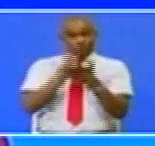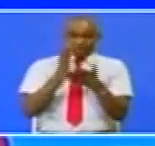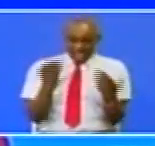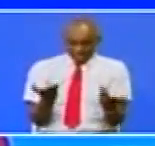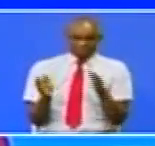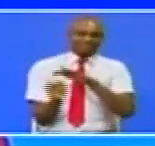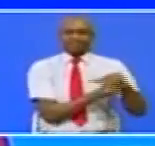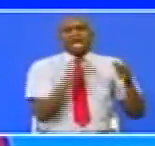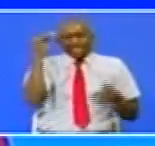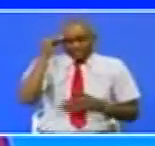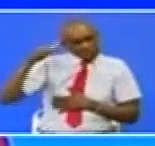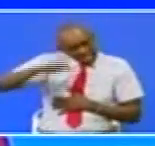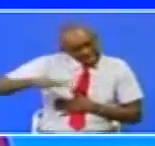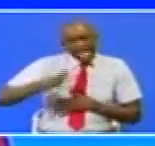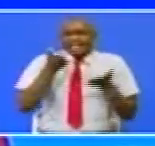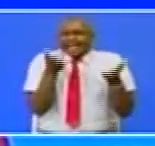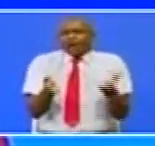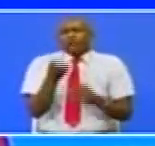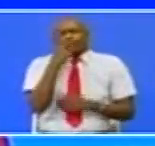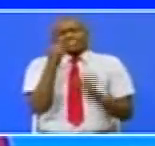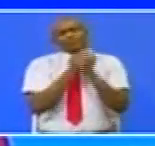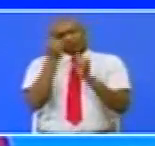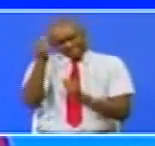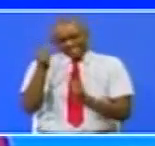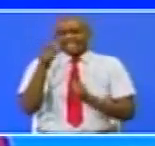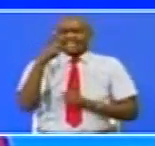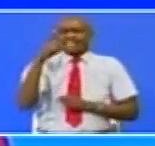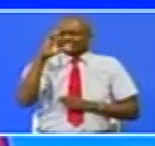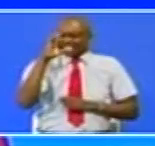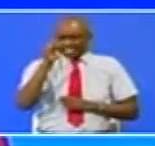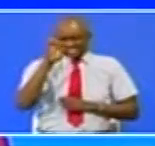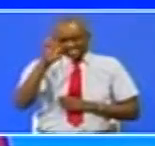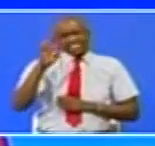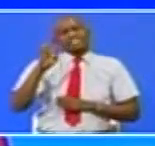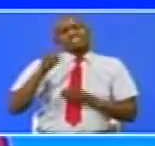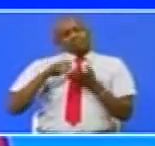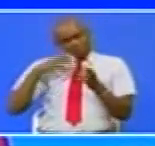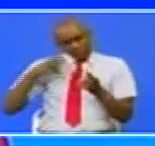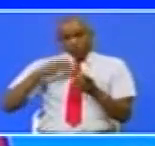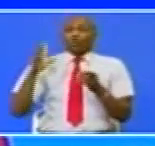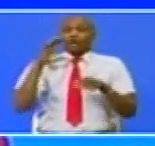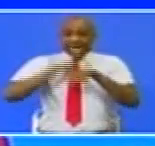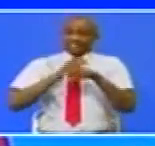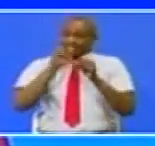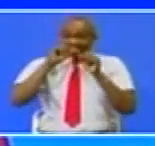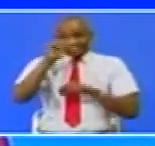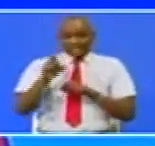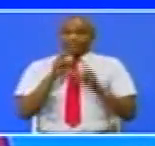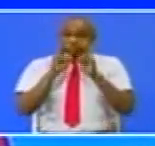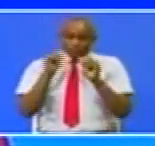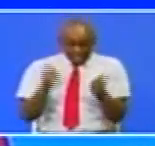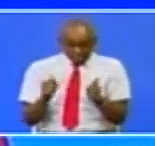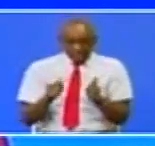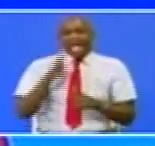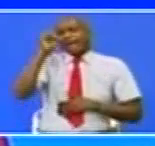still on education. The fate of all 2015 KCSE candidates hangs in the balance as a section of members of parliament